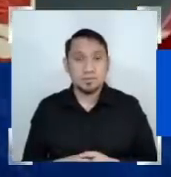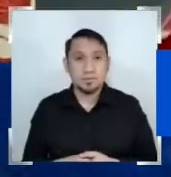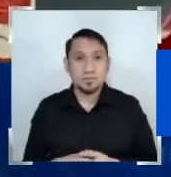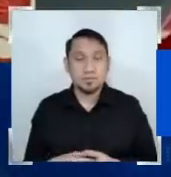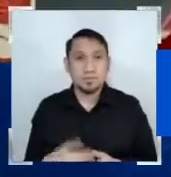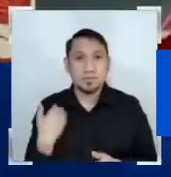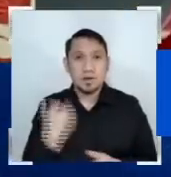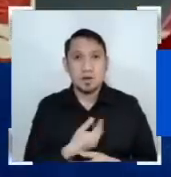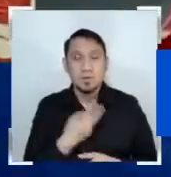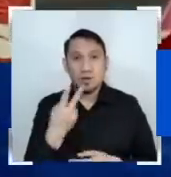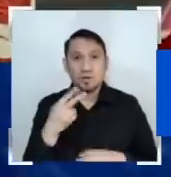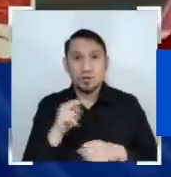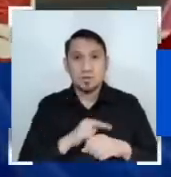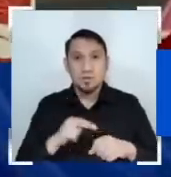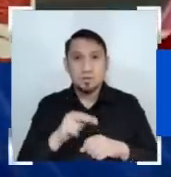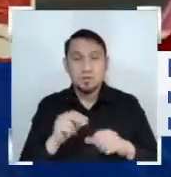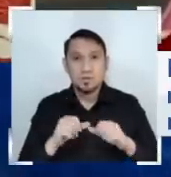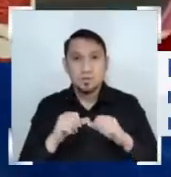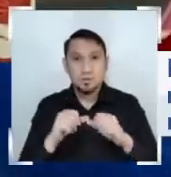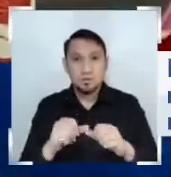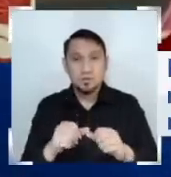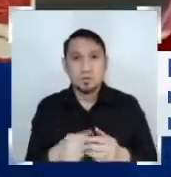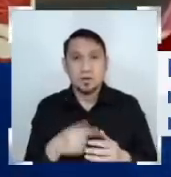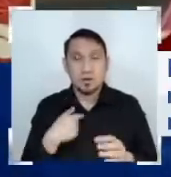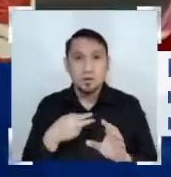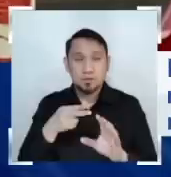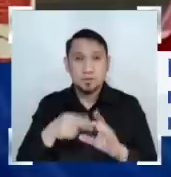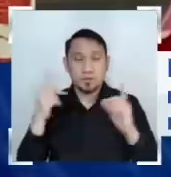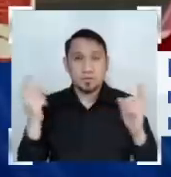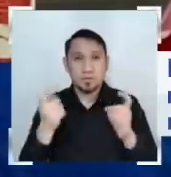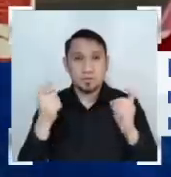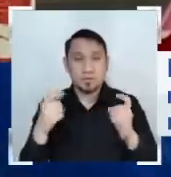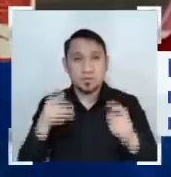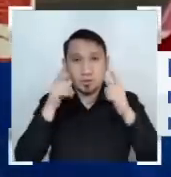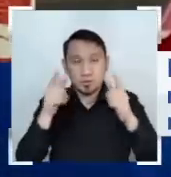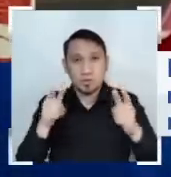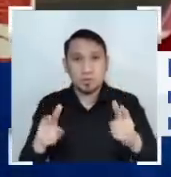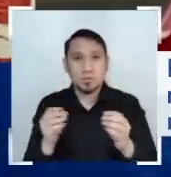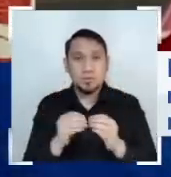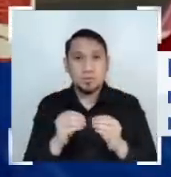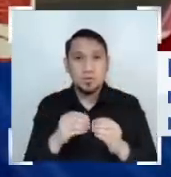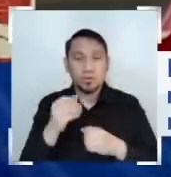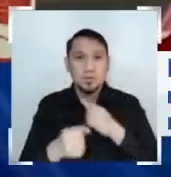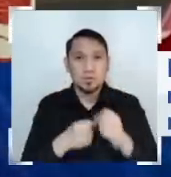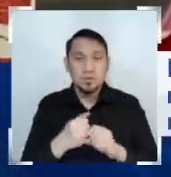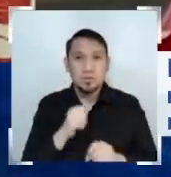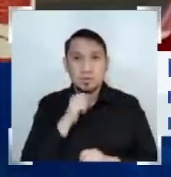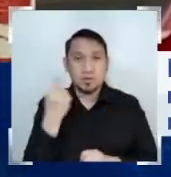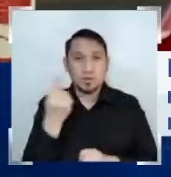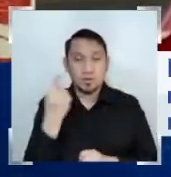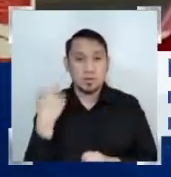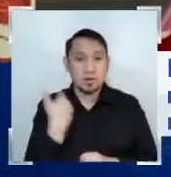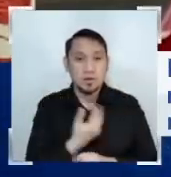nations continue to reach new heights. I join you in this celebration as we look forward to more years, not only of diplomatic relations, but